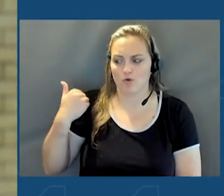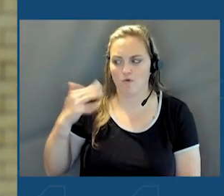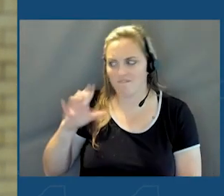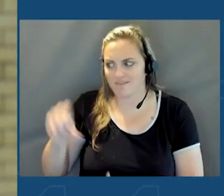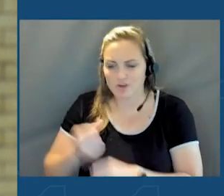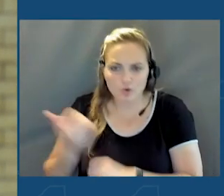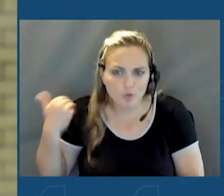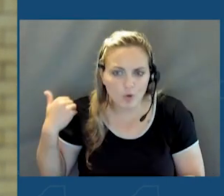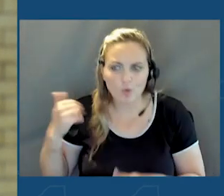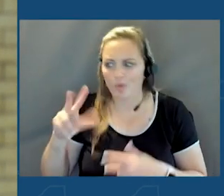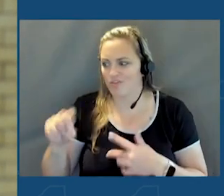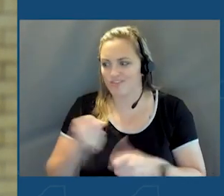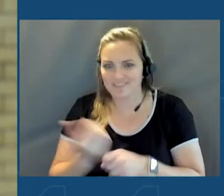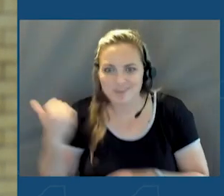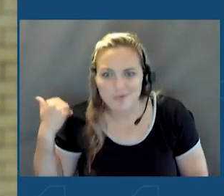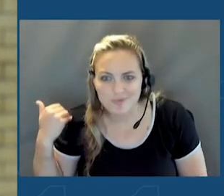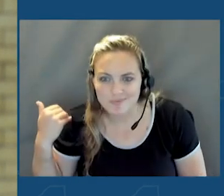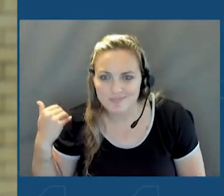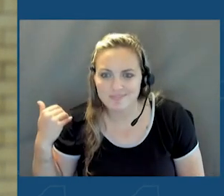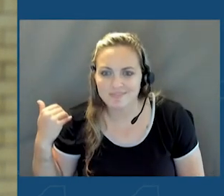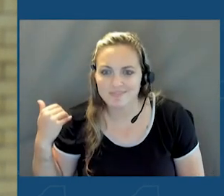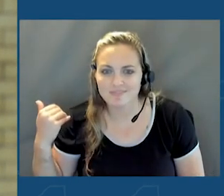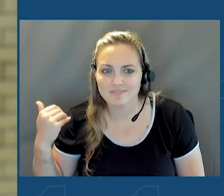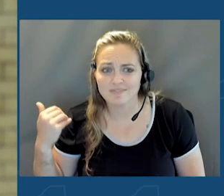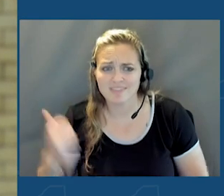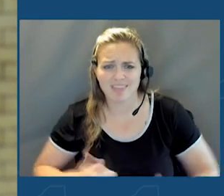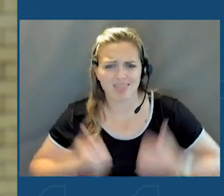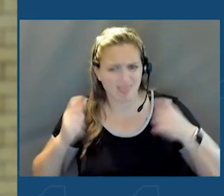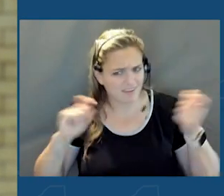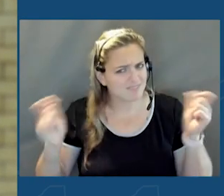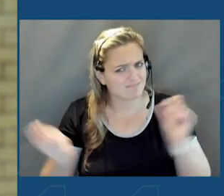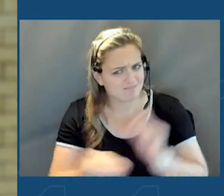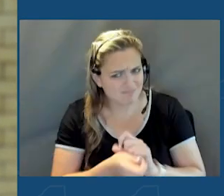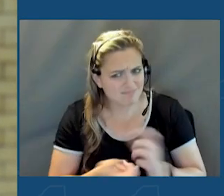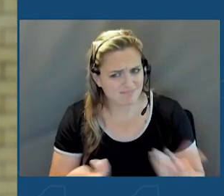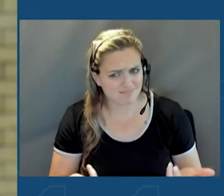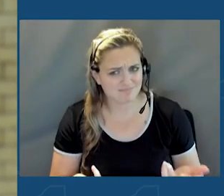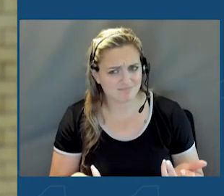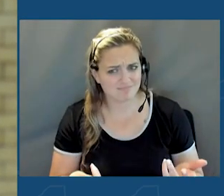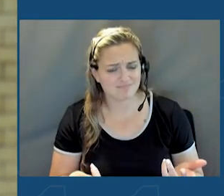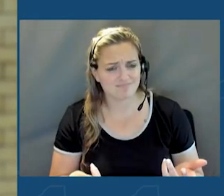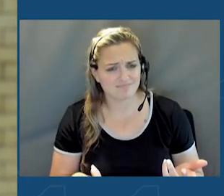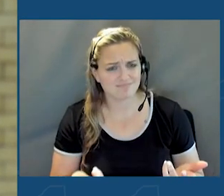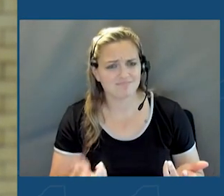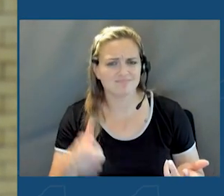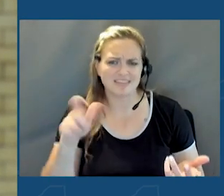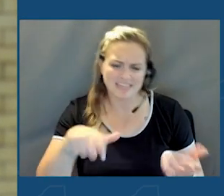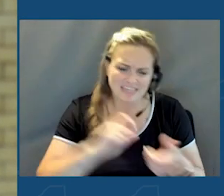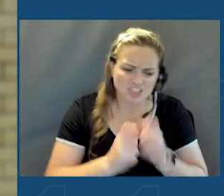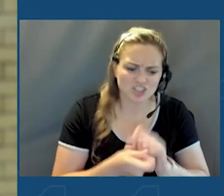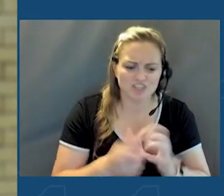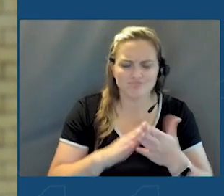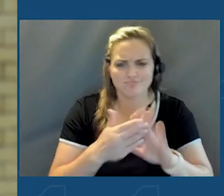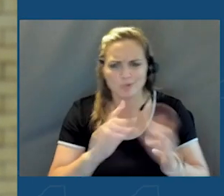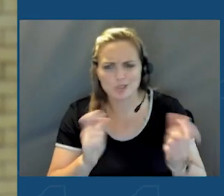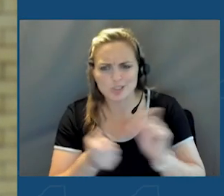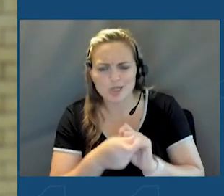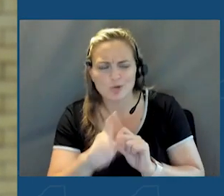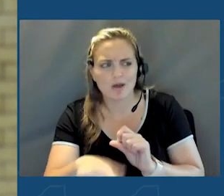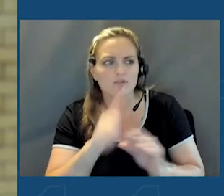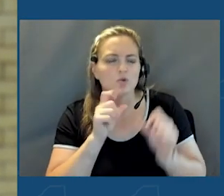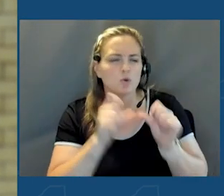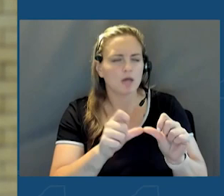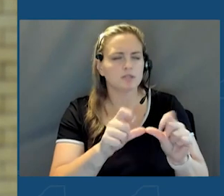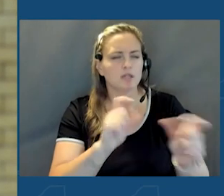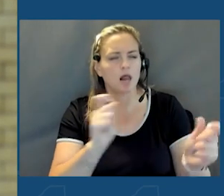30 years ago, life changes, right? Needs change, communities change, and you have to constantly be evolving